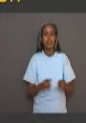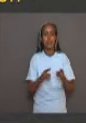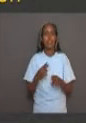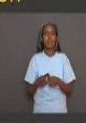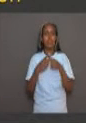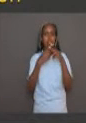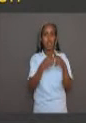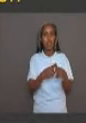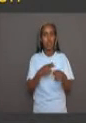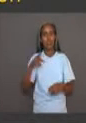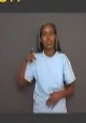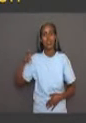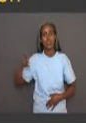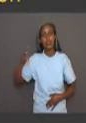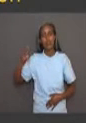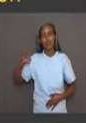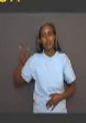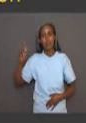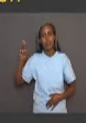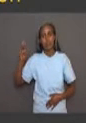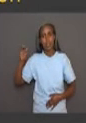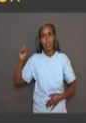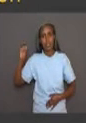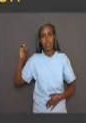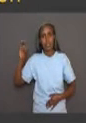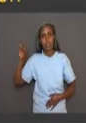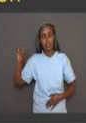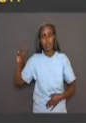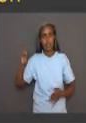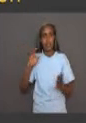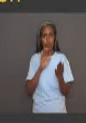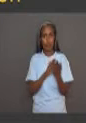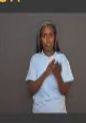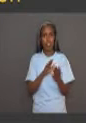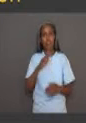is called Pearson's coefficient of skewness.